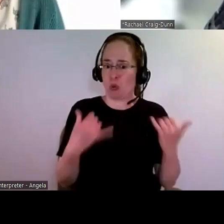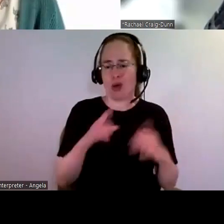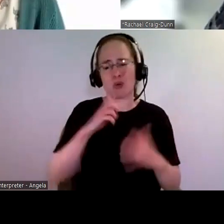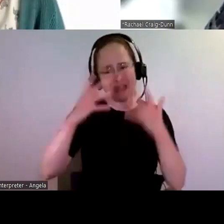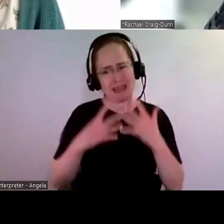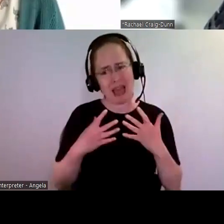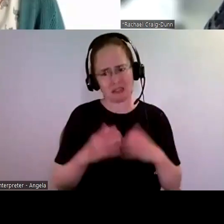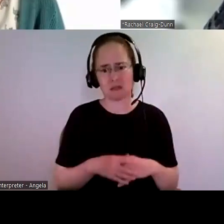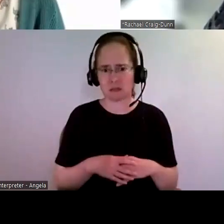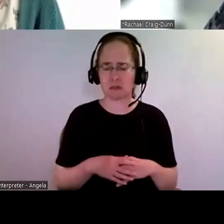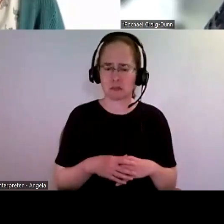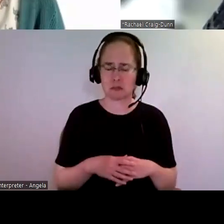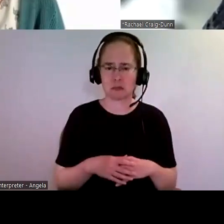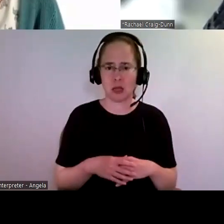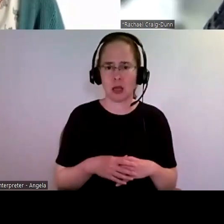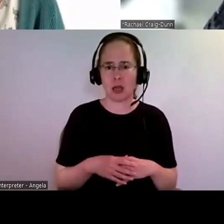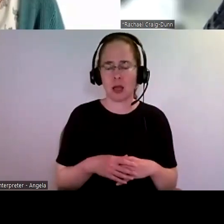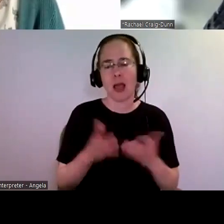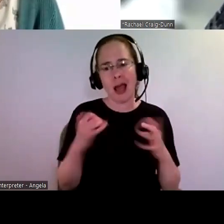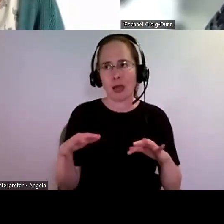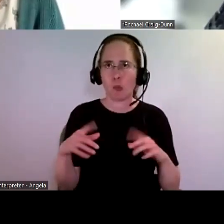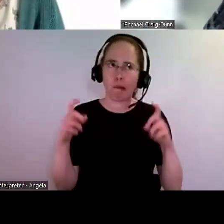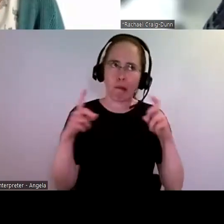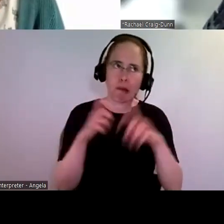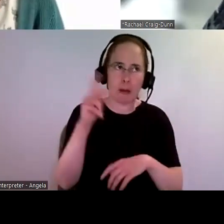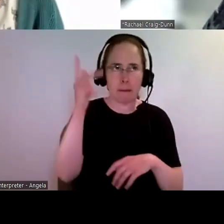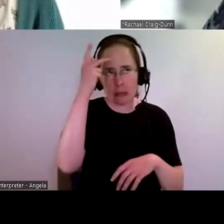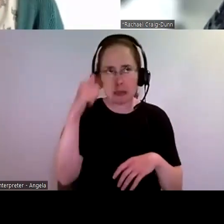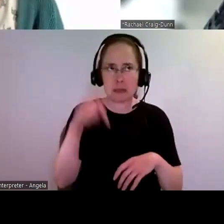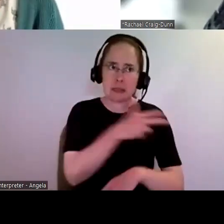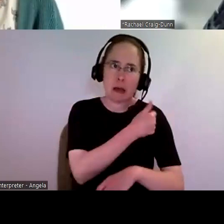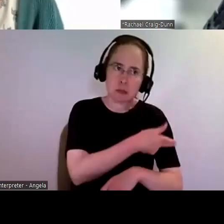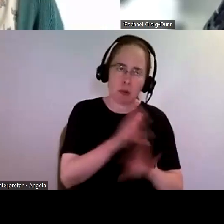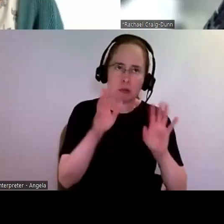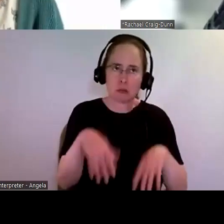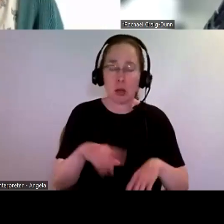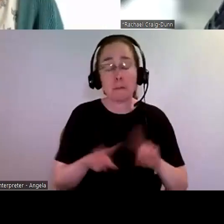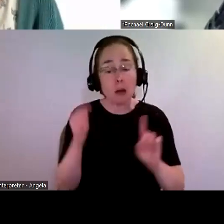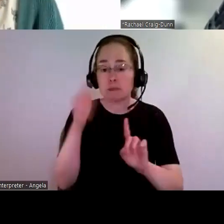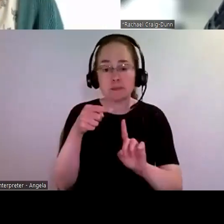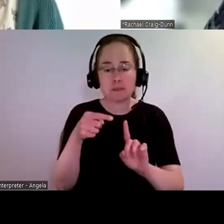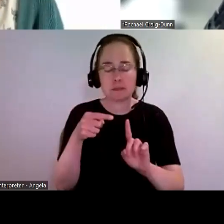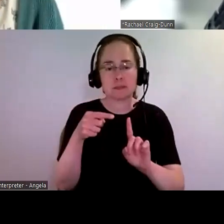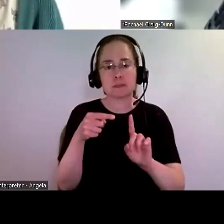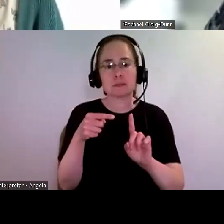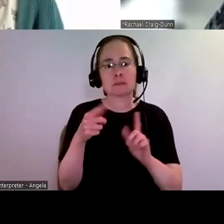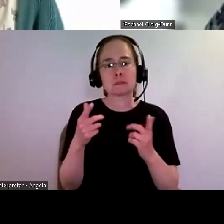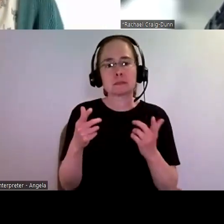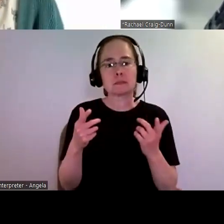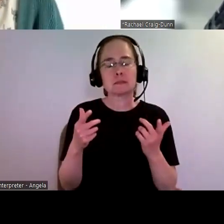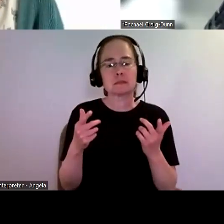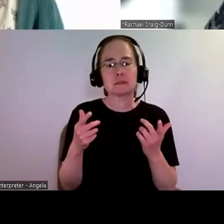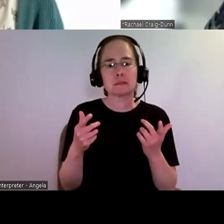it's I don't want to get too far into politics of that hospital, but bottom line is that the folks